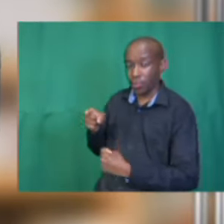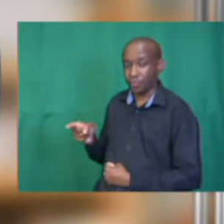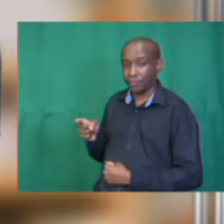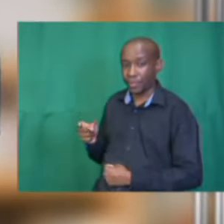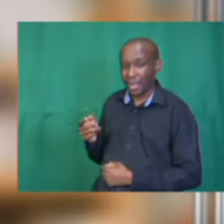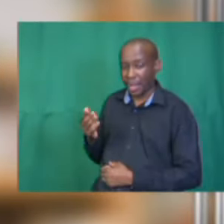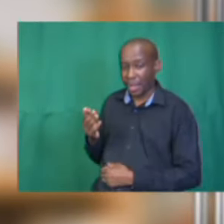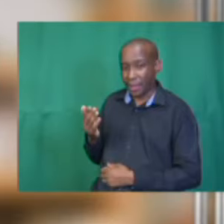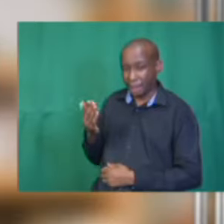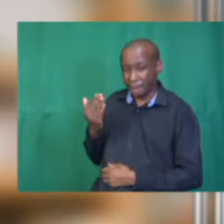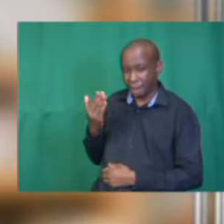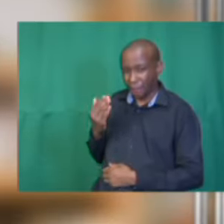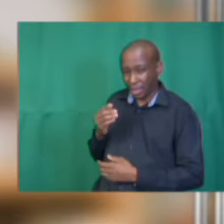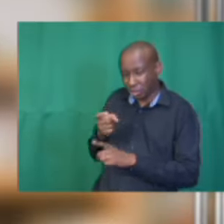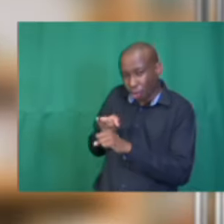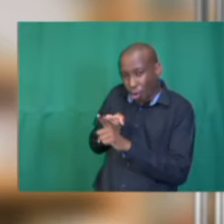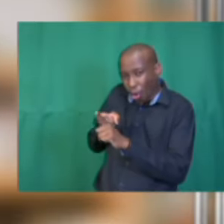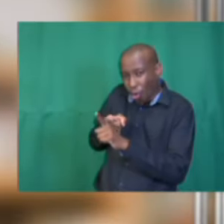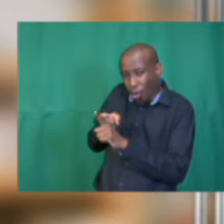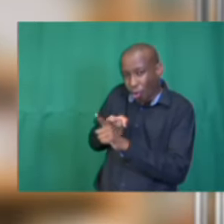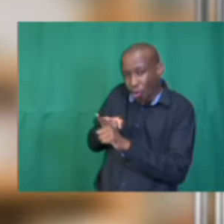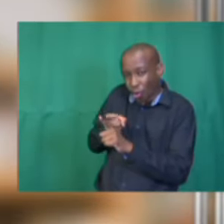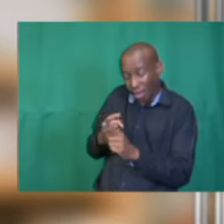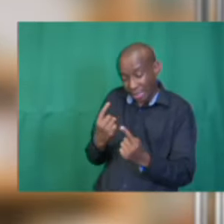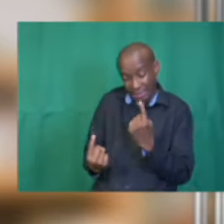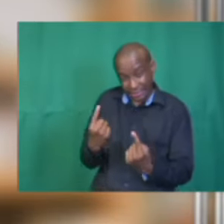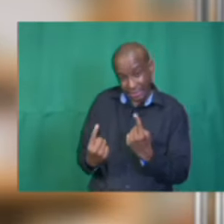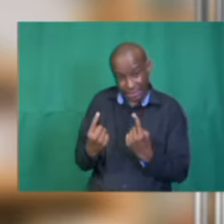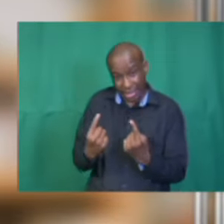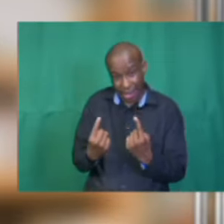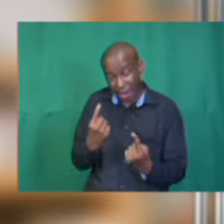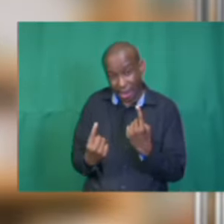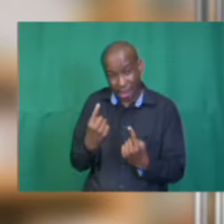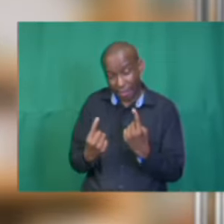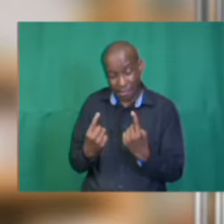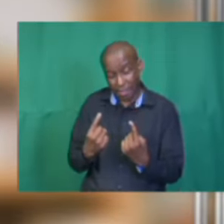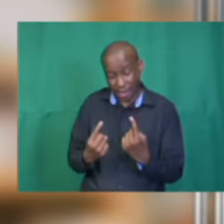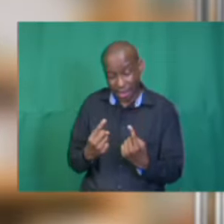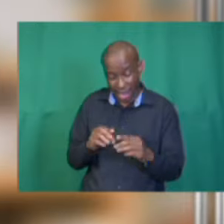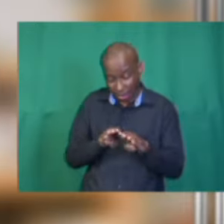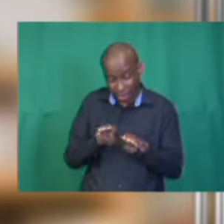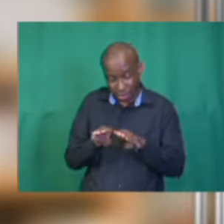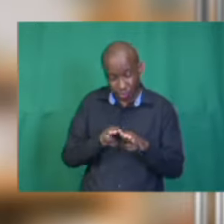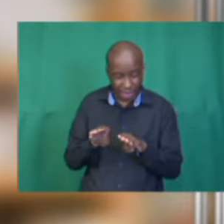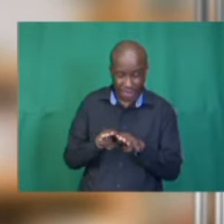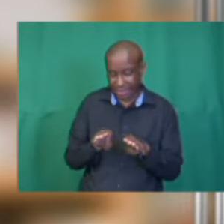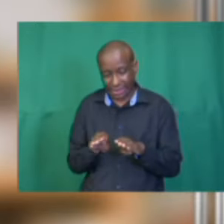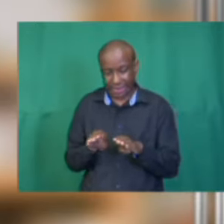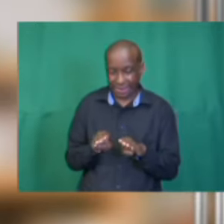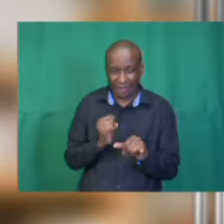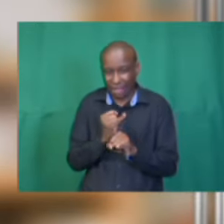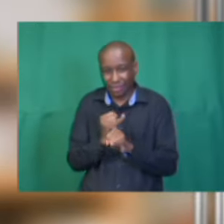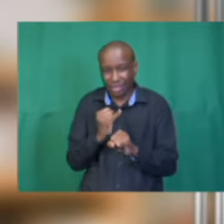bit slower? Because I think some of my viewers are trying to catch up with you, but I think you're a little bit ahead of